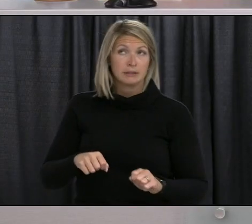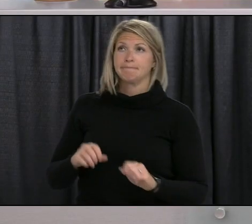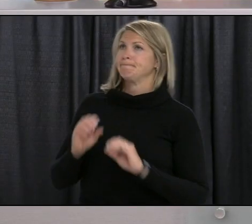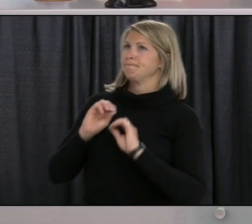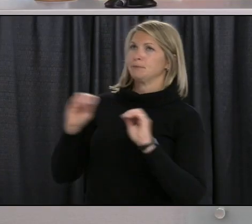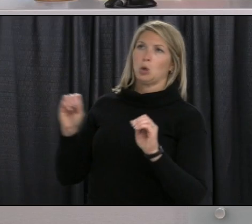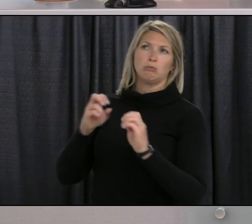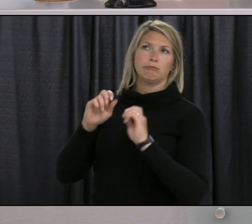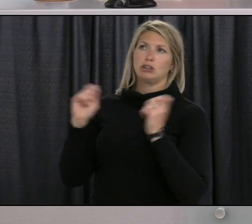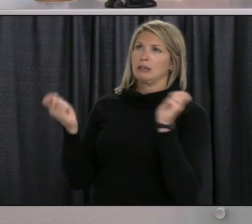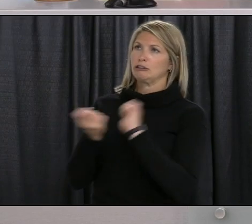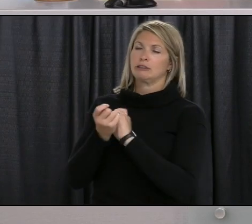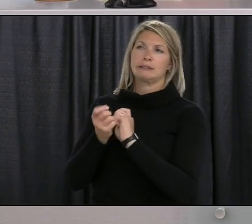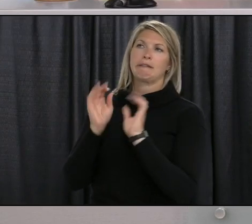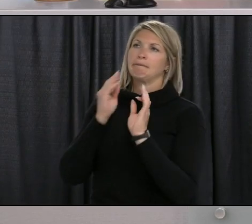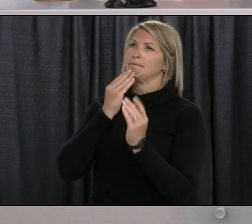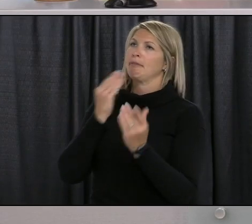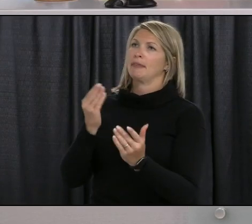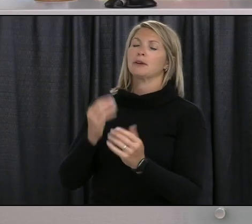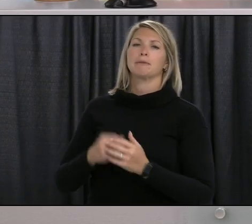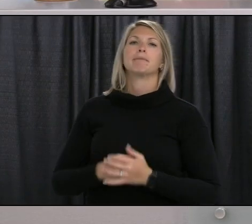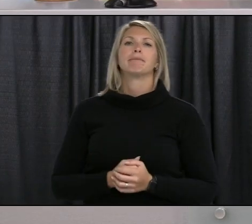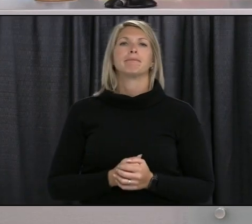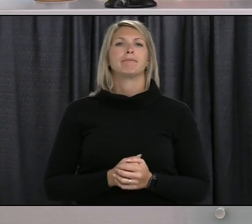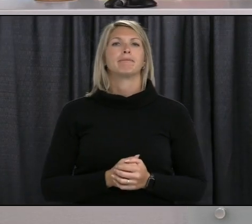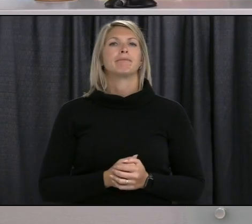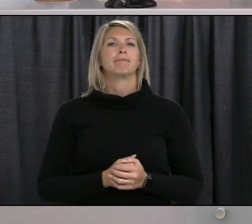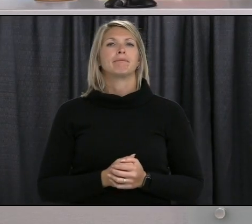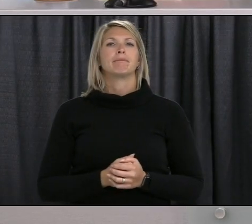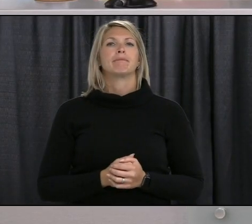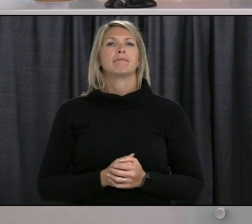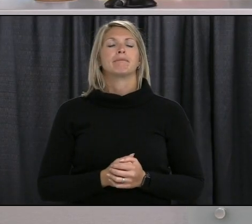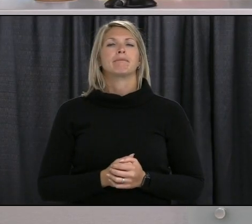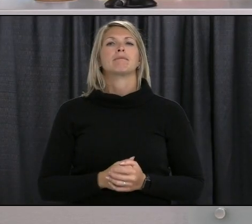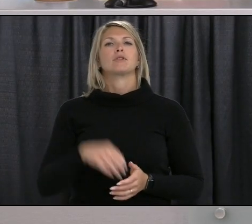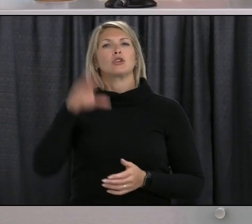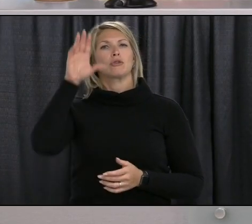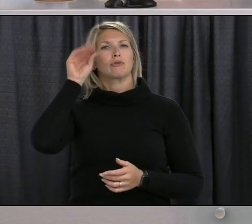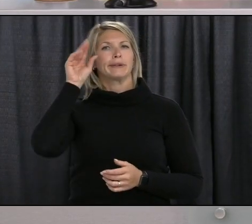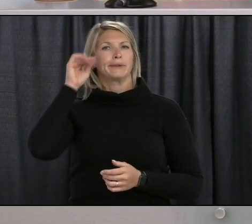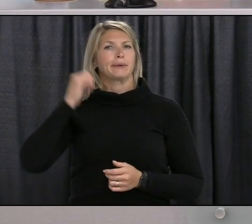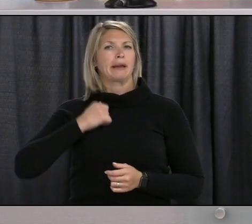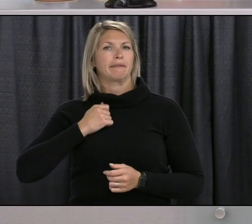Thank you. Our next questions are from Patrick Butler of Radio Canada. Please go ahead.